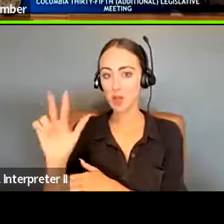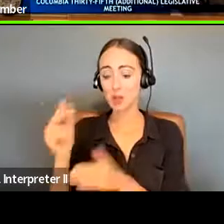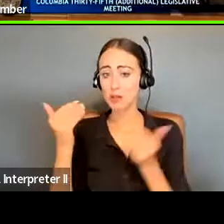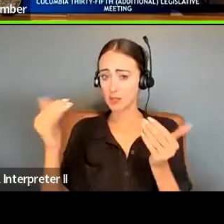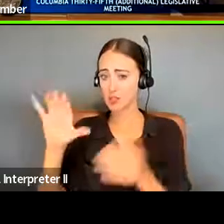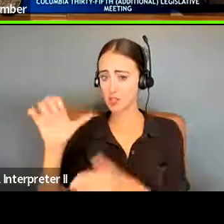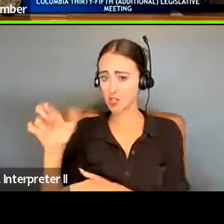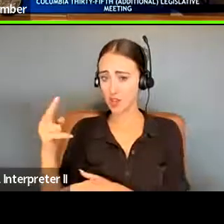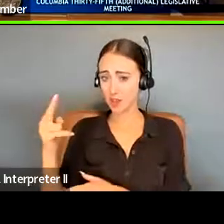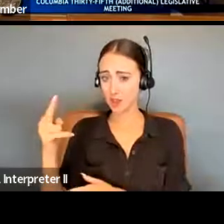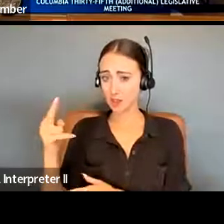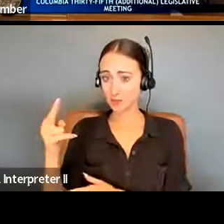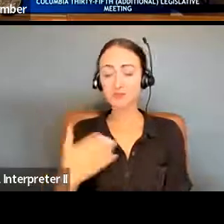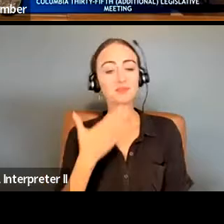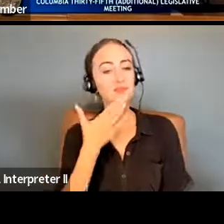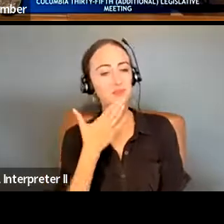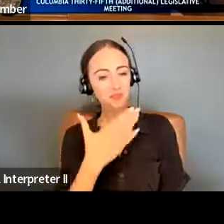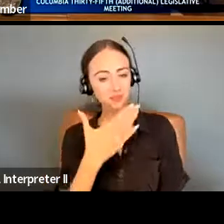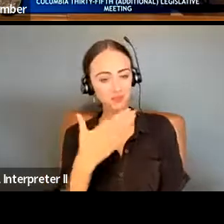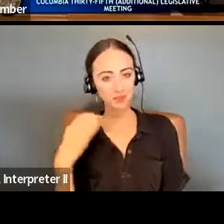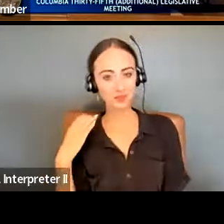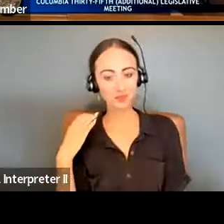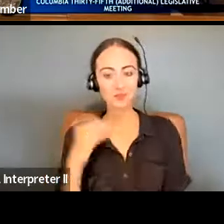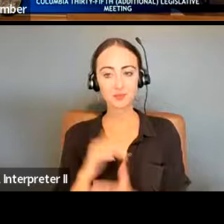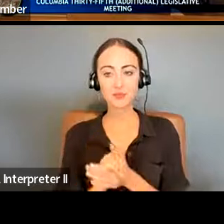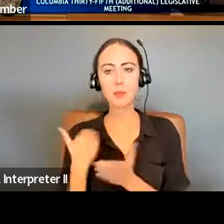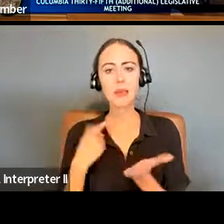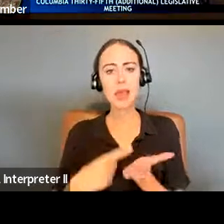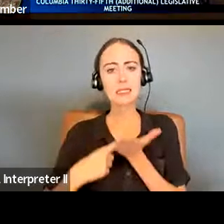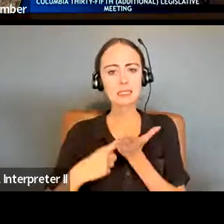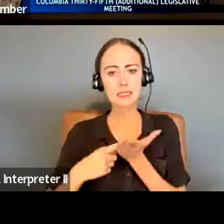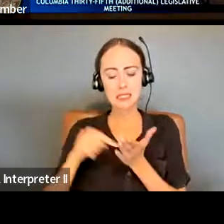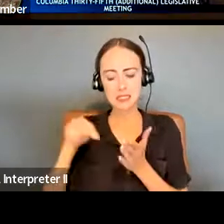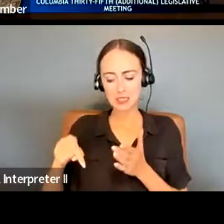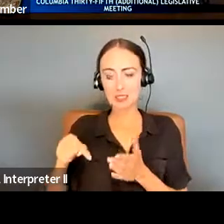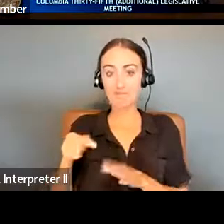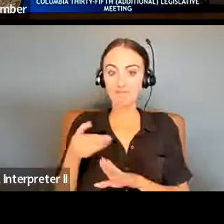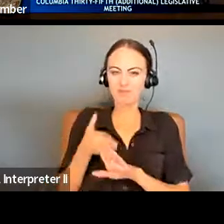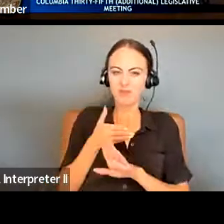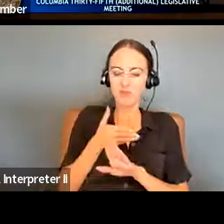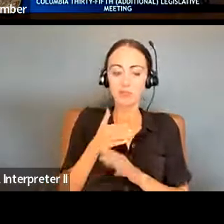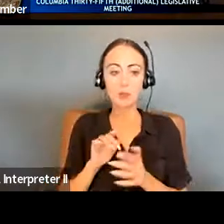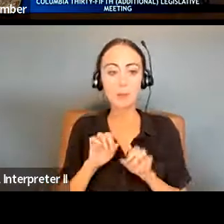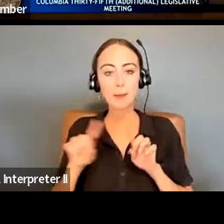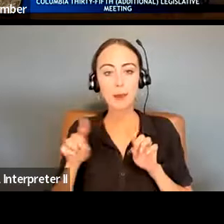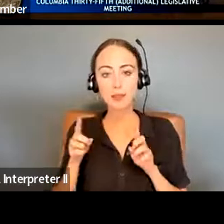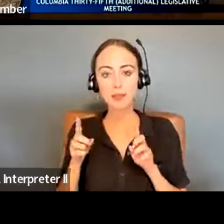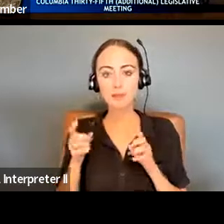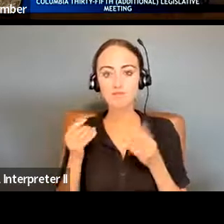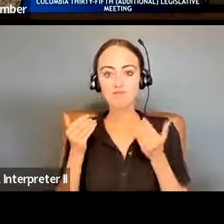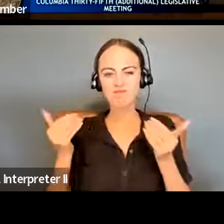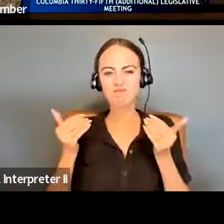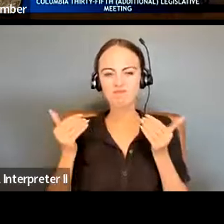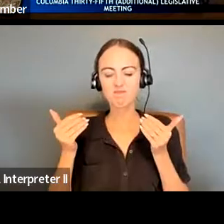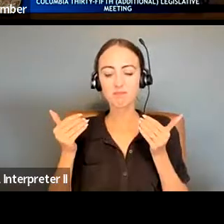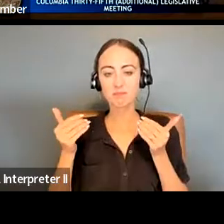Che. Thank you, Mr. Chairman. We had a discussion about this earlier, but if I could pull things